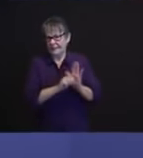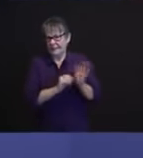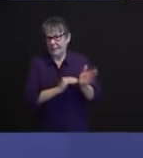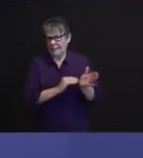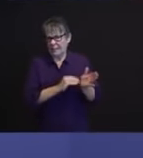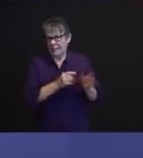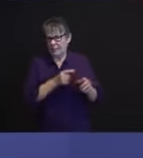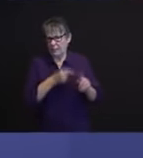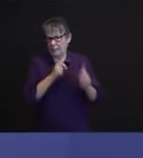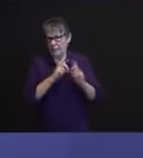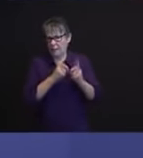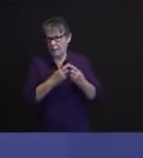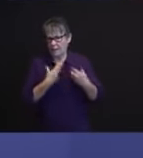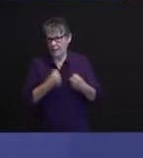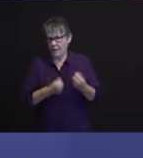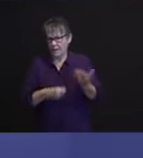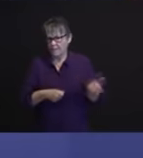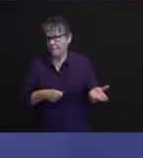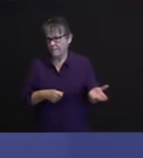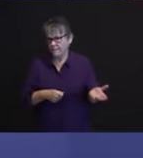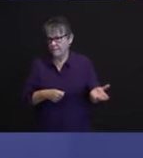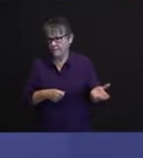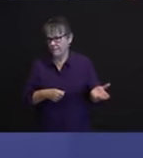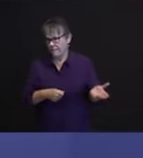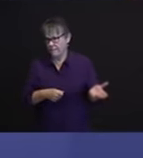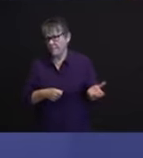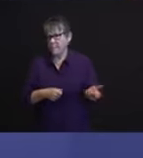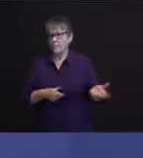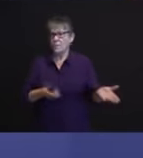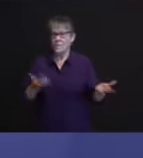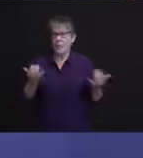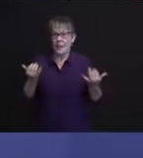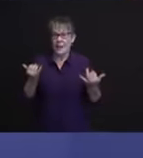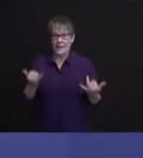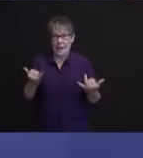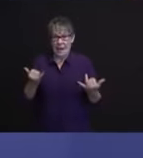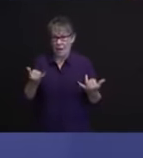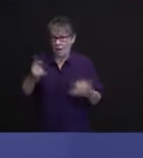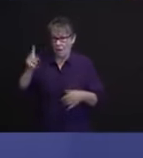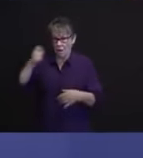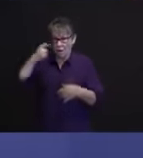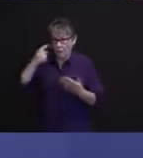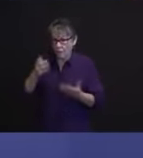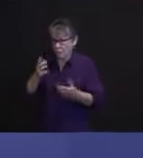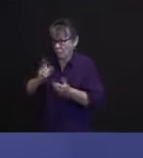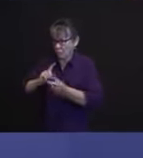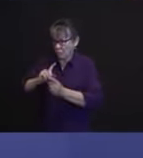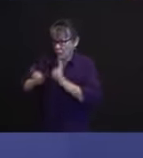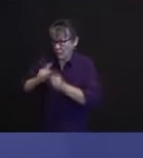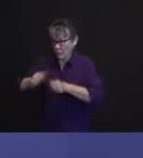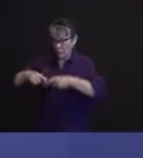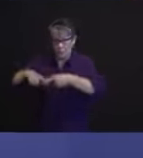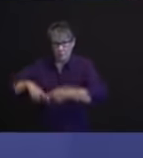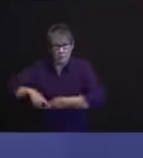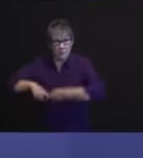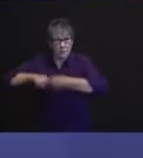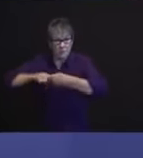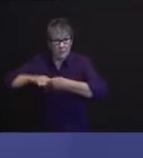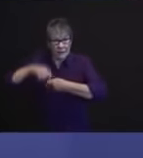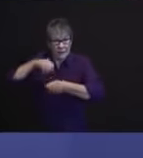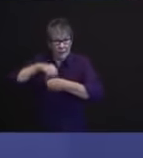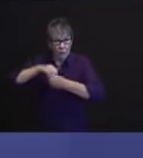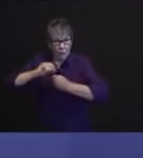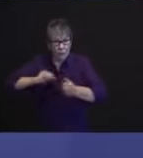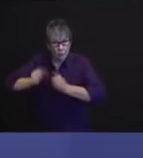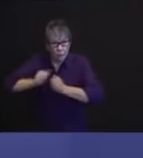restriction on youth and high school sports until January and the lowering of capacity limits on outdoor gatherings to 25 are additional layers of